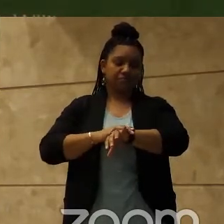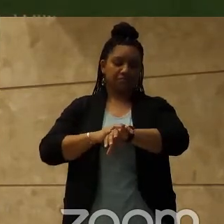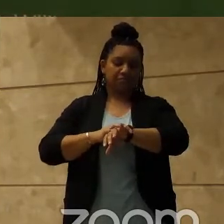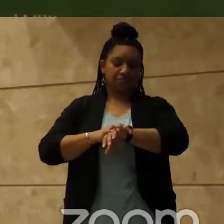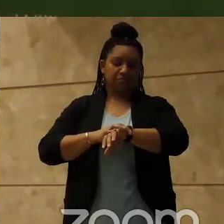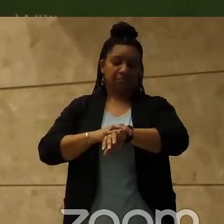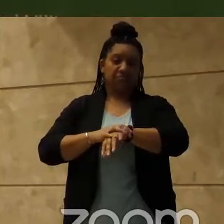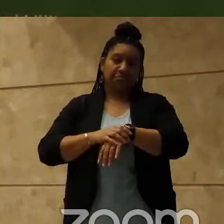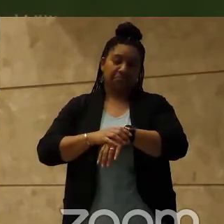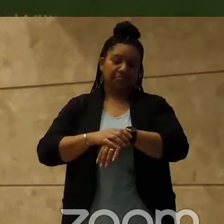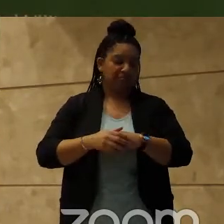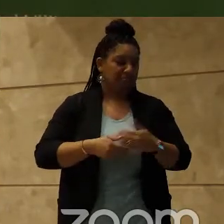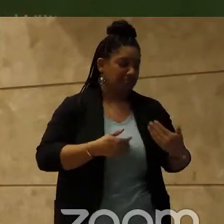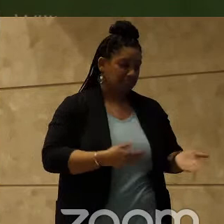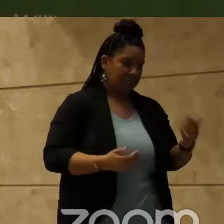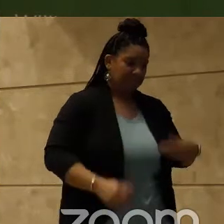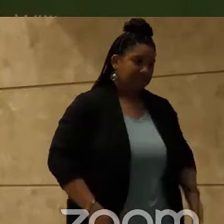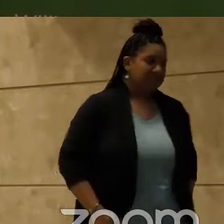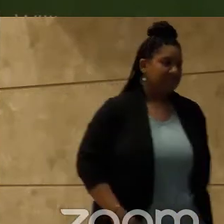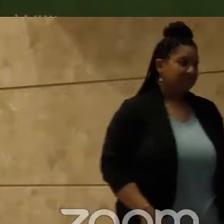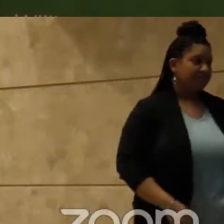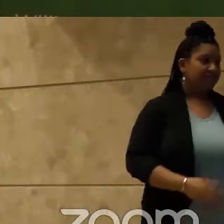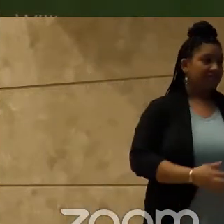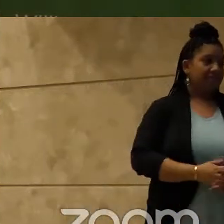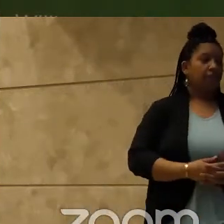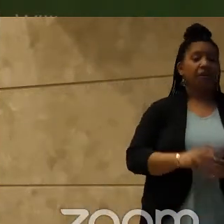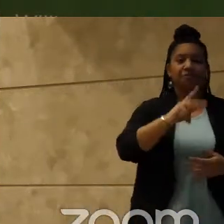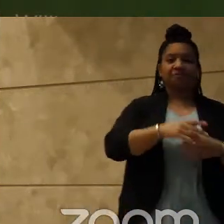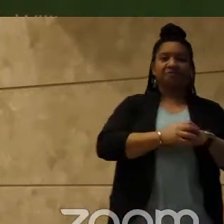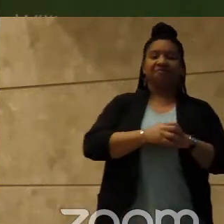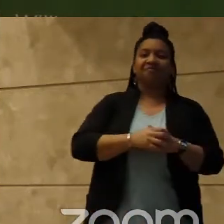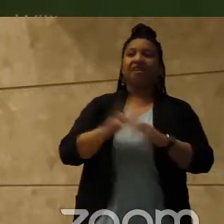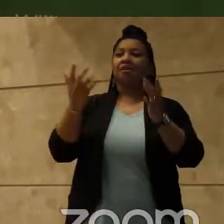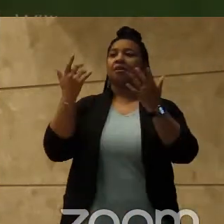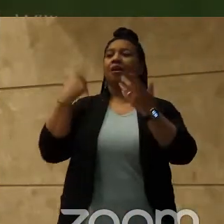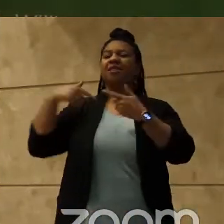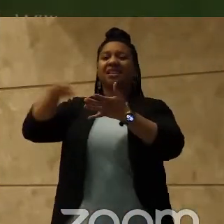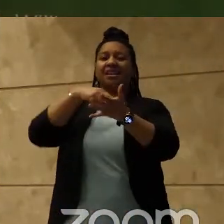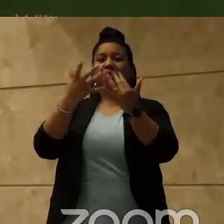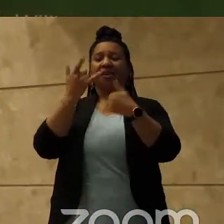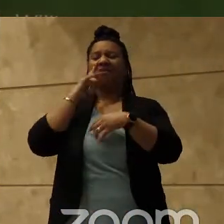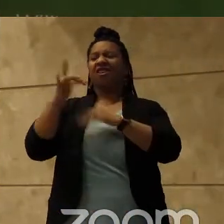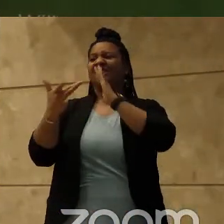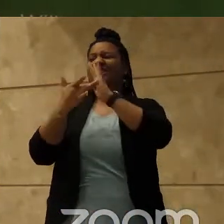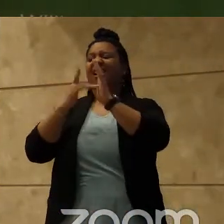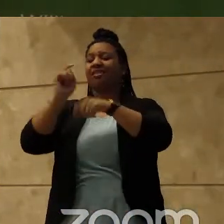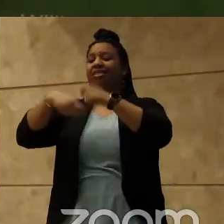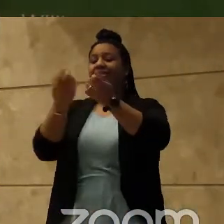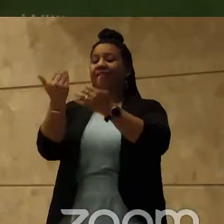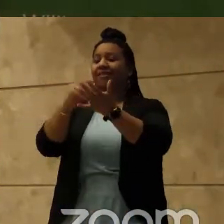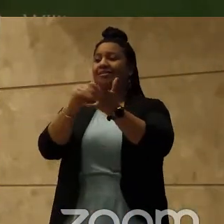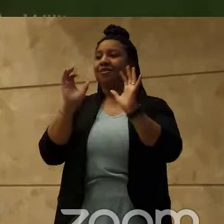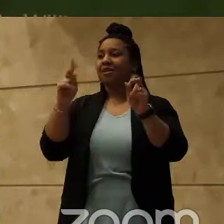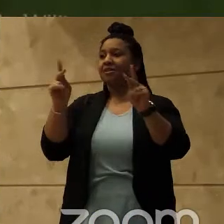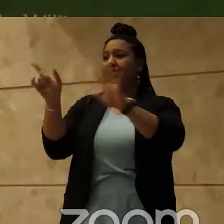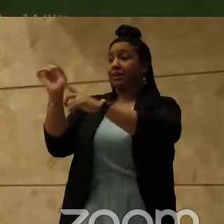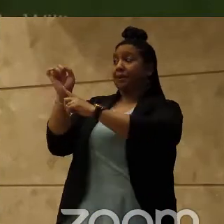And while we're doing this, I'm gonna get somebody to get our tech back up online because I don't know what to do.